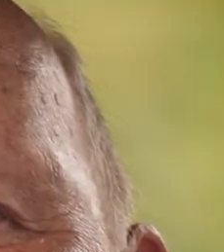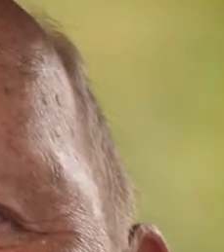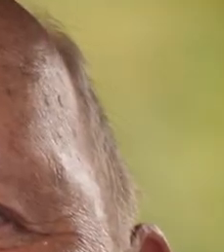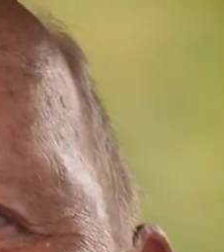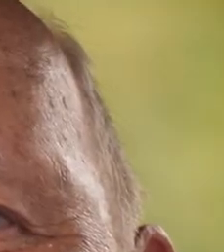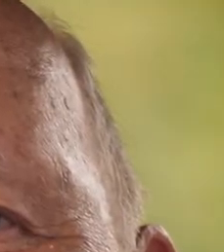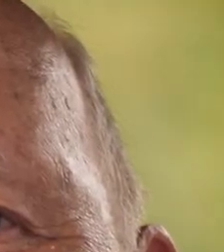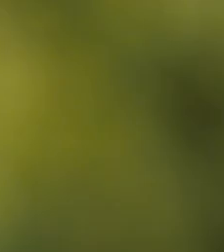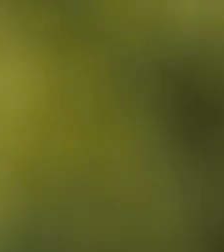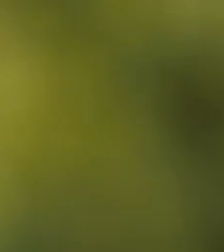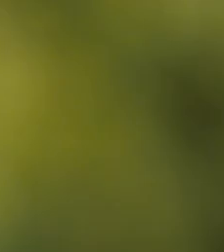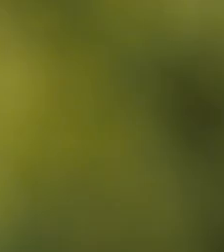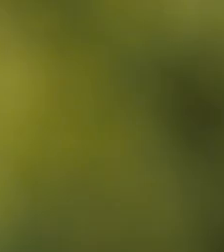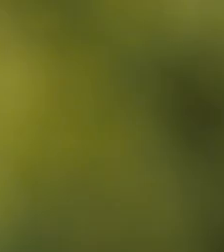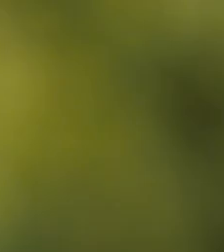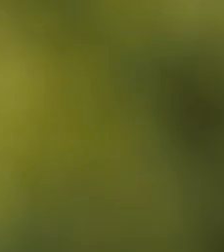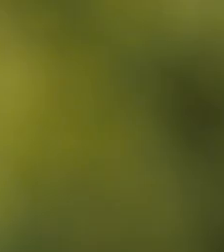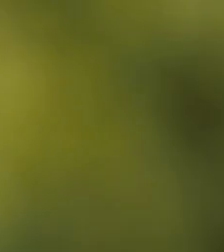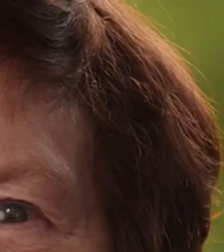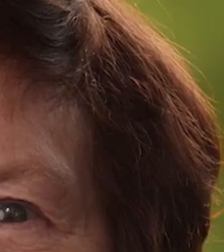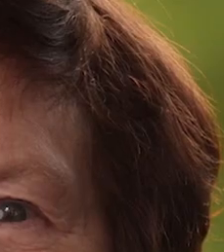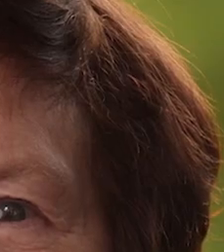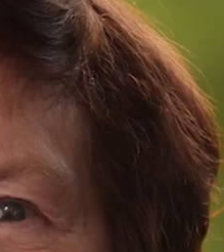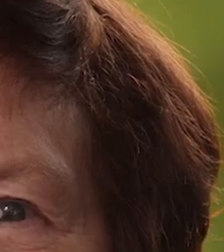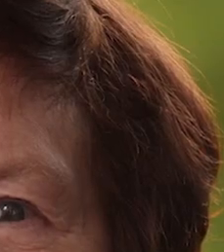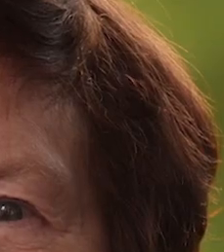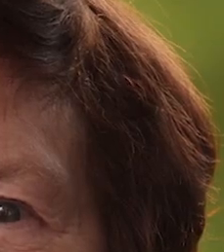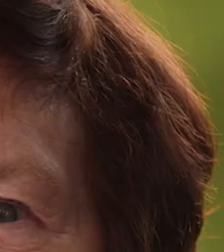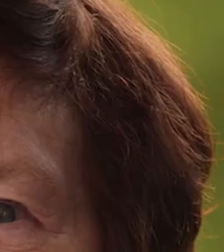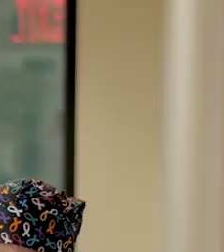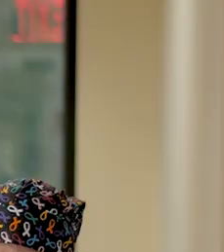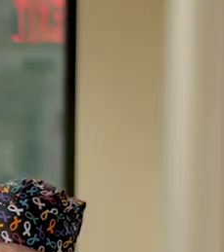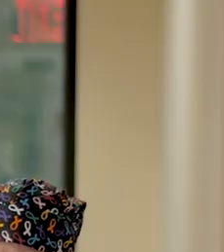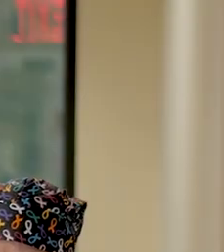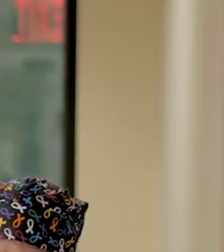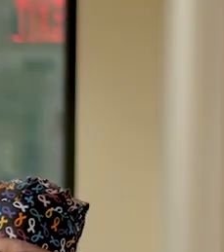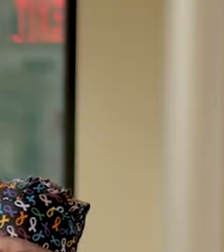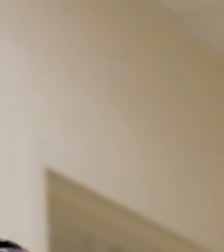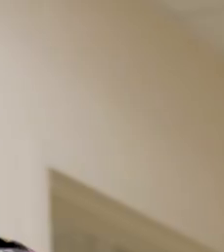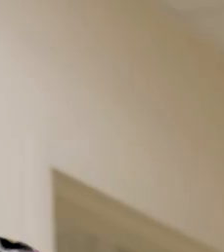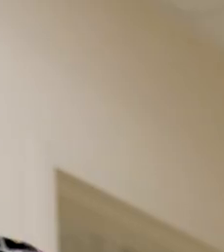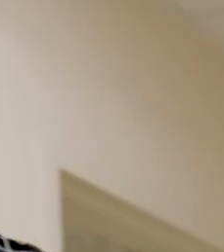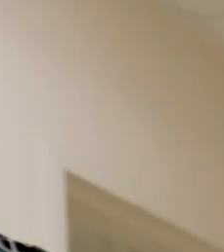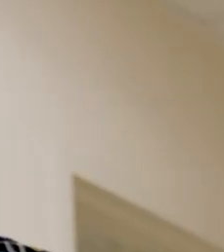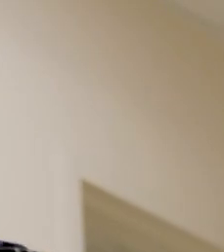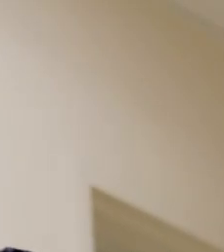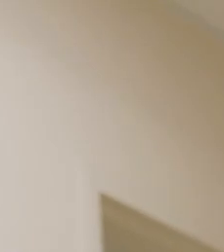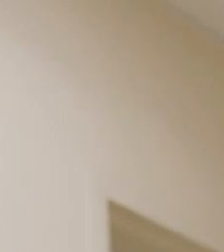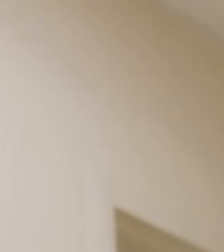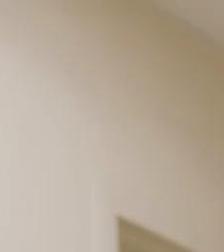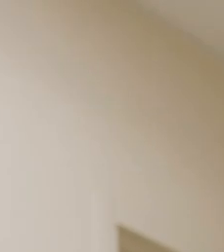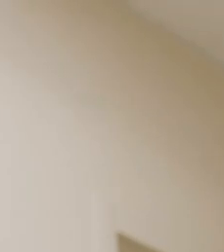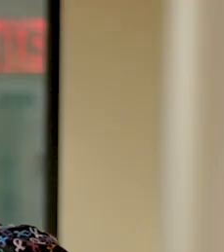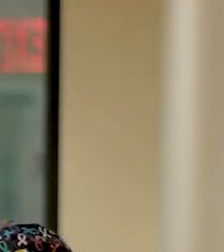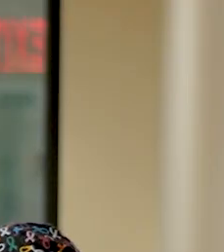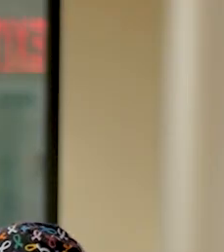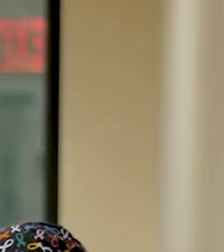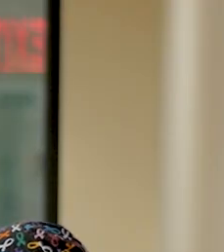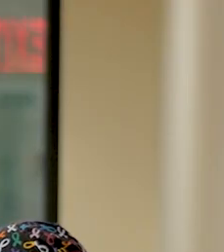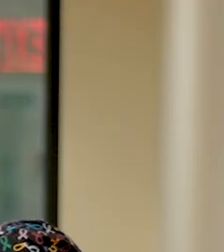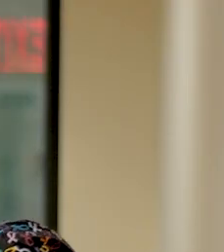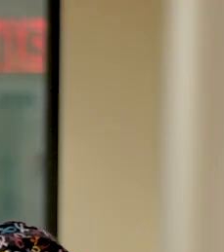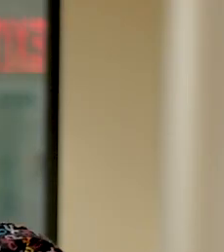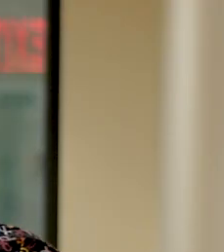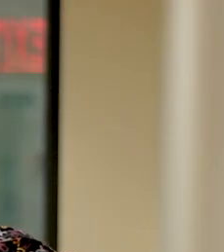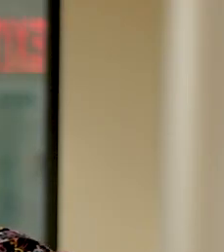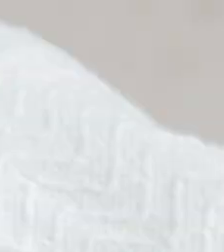who have experienced successful outcomes over many years. As always, we believe in the